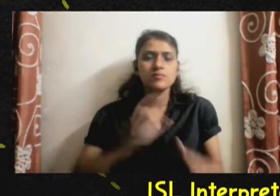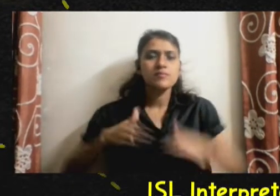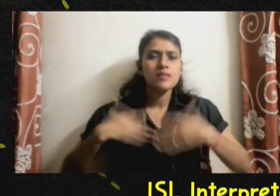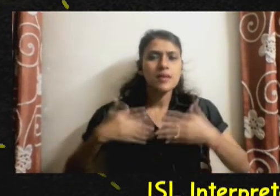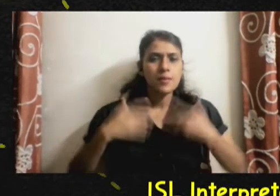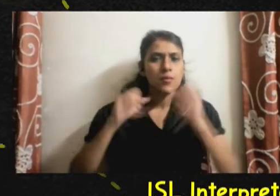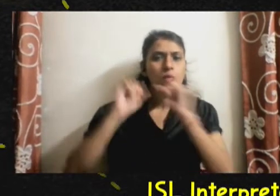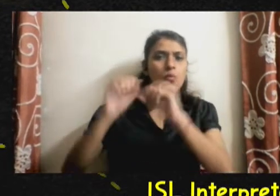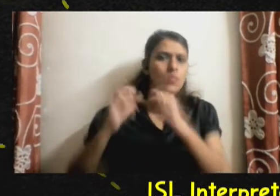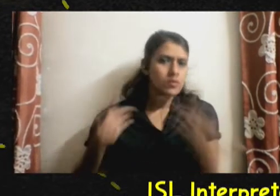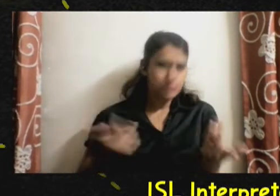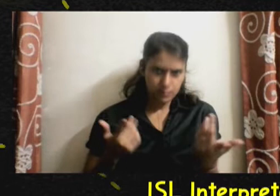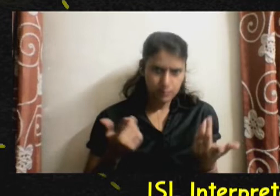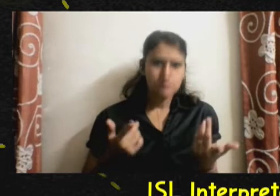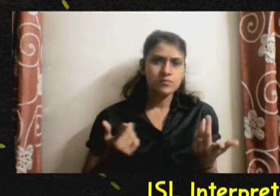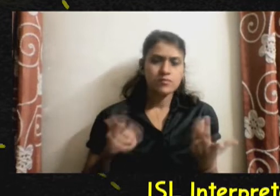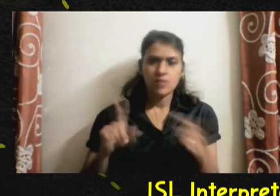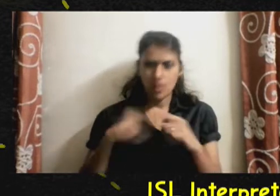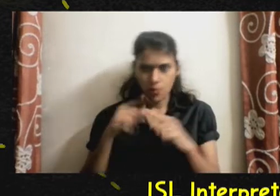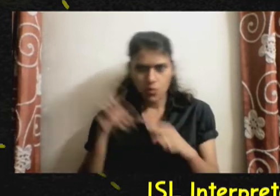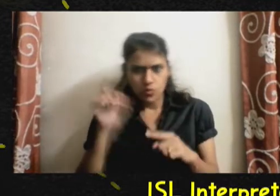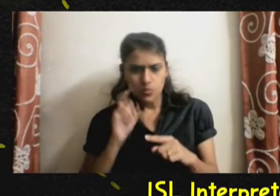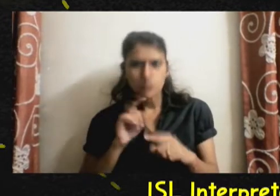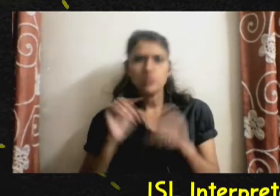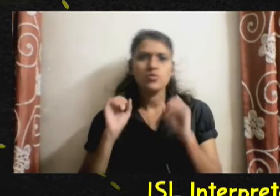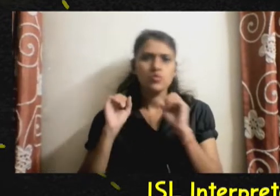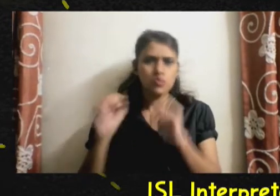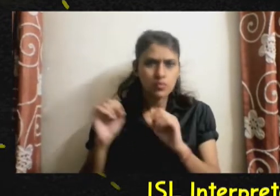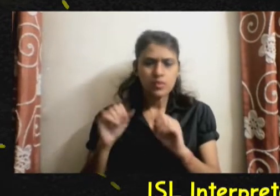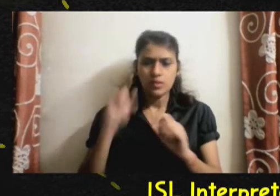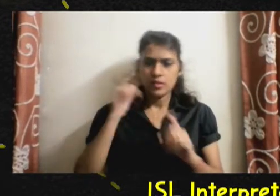can look like, or what their sexuality can look like, or what their gender